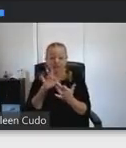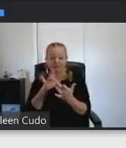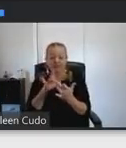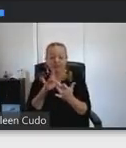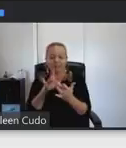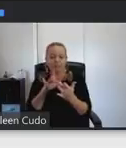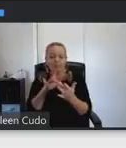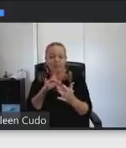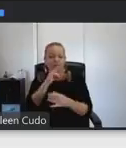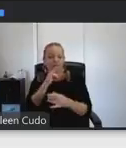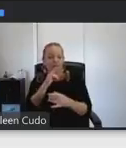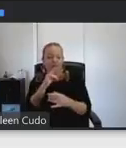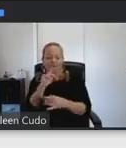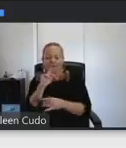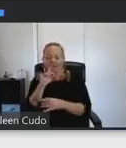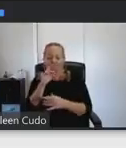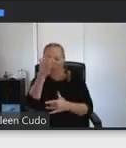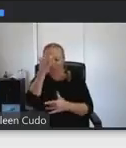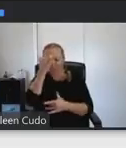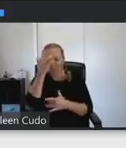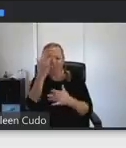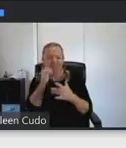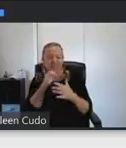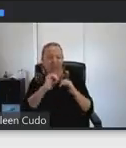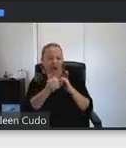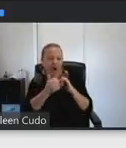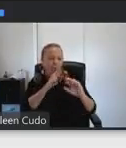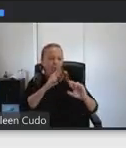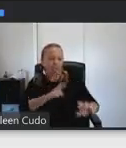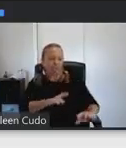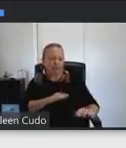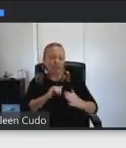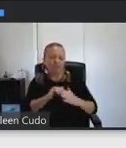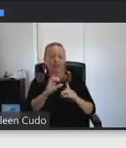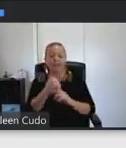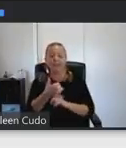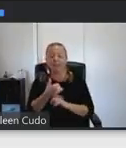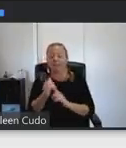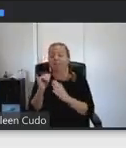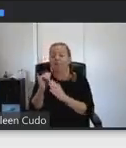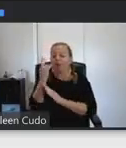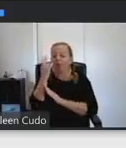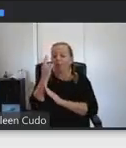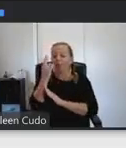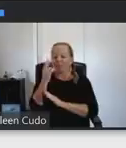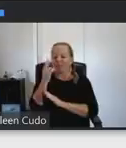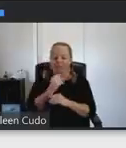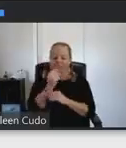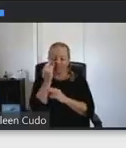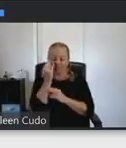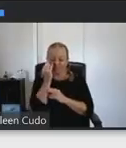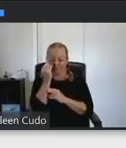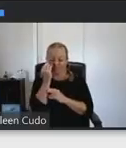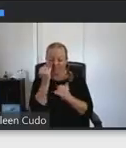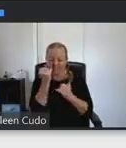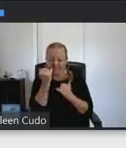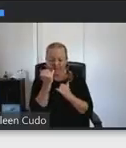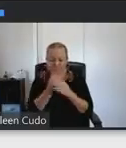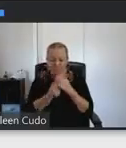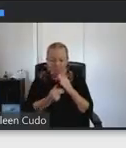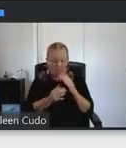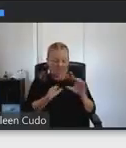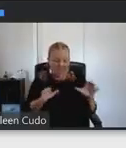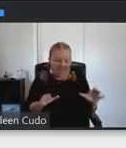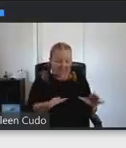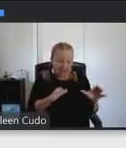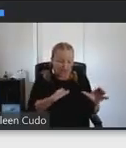ability to respond to any cases that we see? For this reason, we've taken into account now both the actual